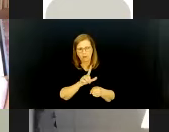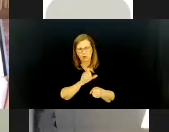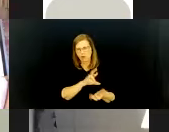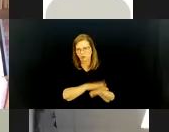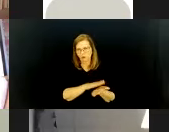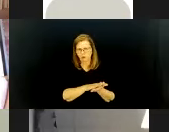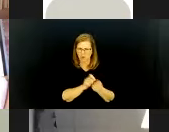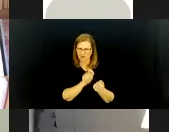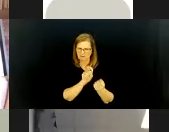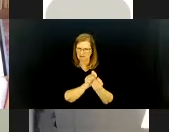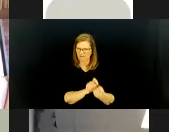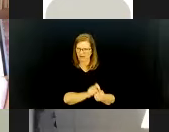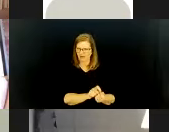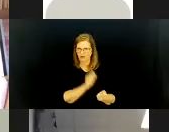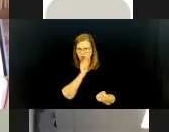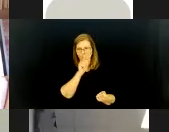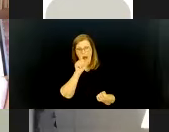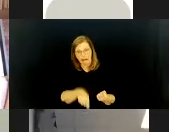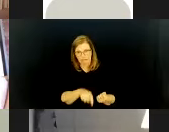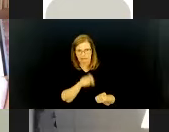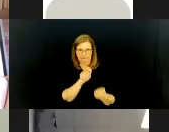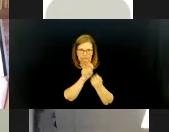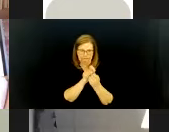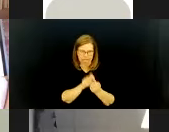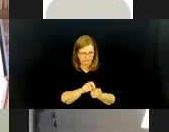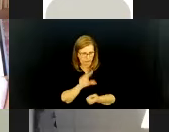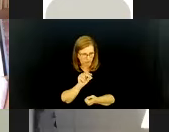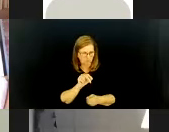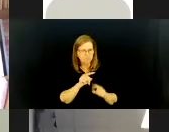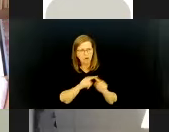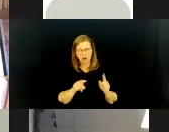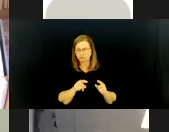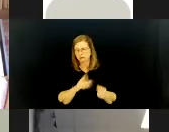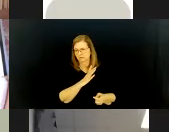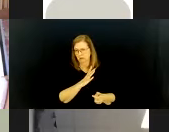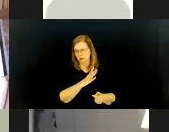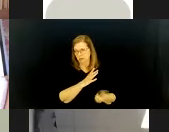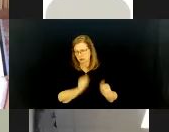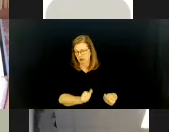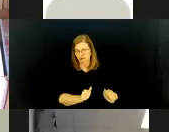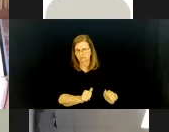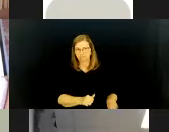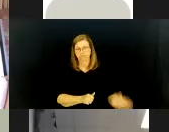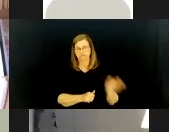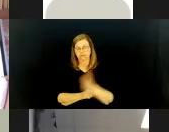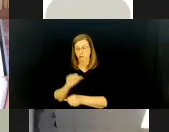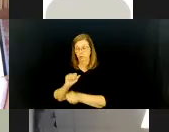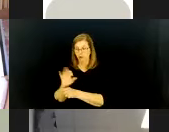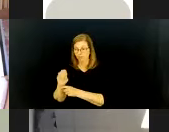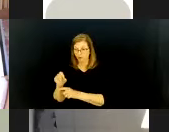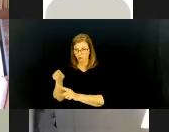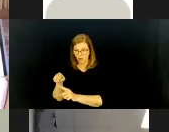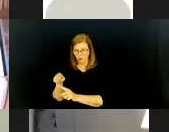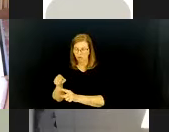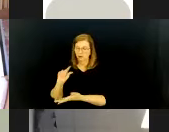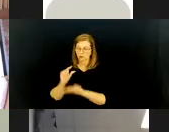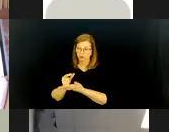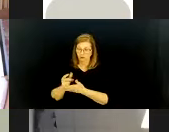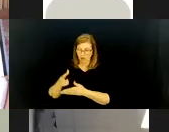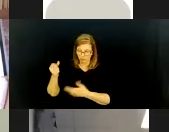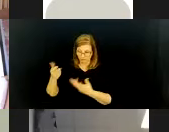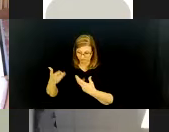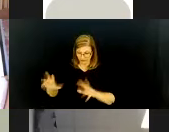specific. You don't necessarily have to be that specific, but it doesn't hurt. And then her workforce goal is that after she graduates from high school, she's